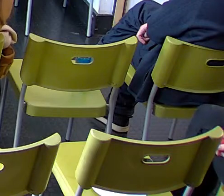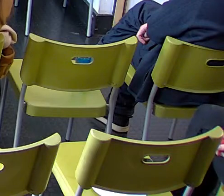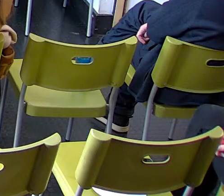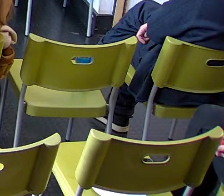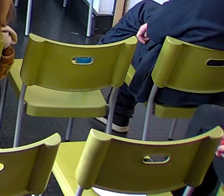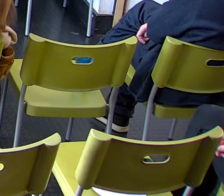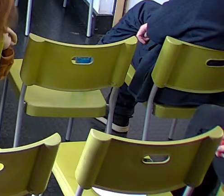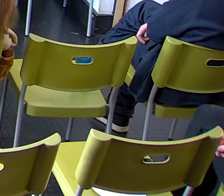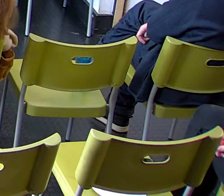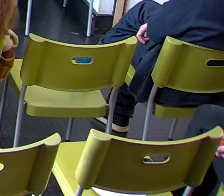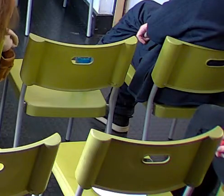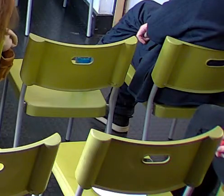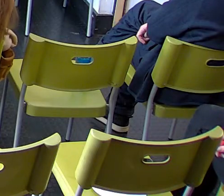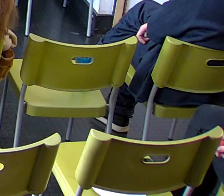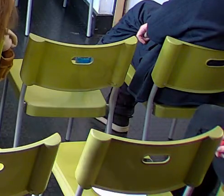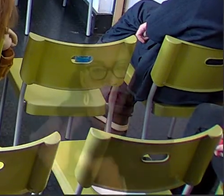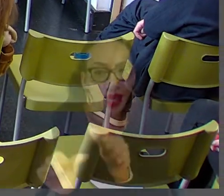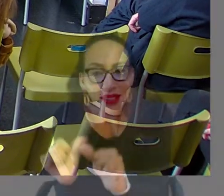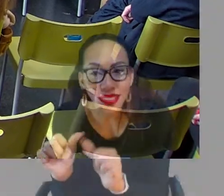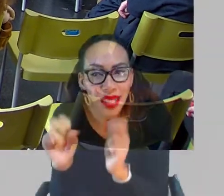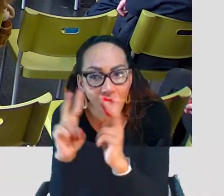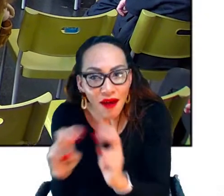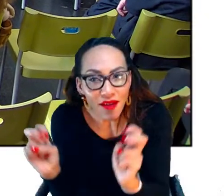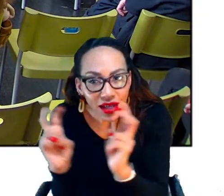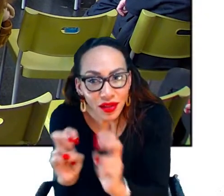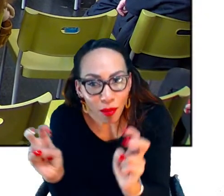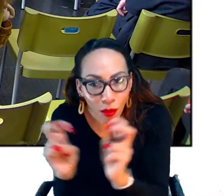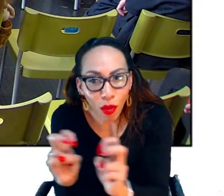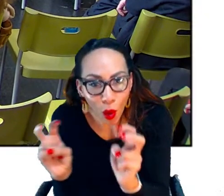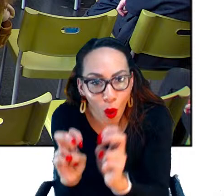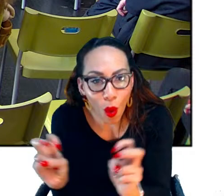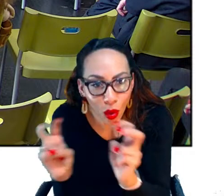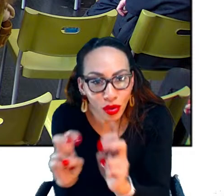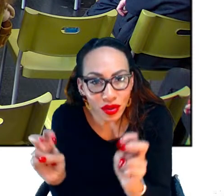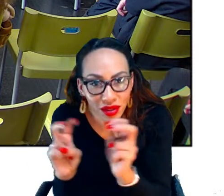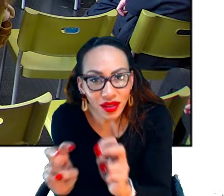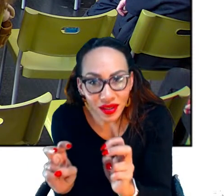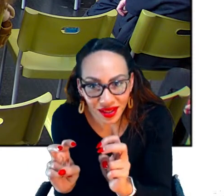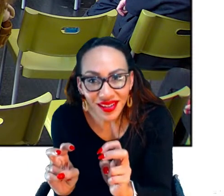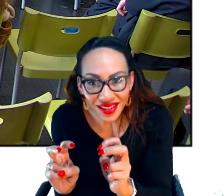print processes. Yeah. But then eventually